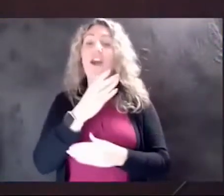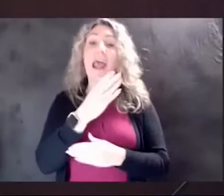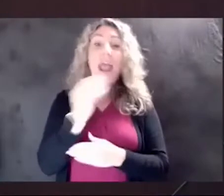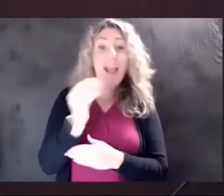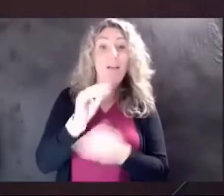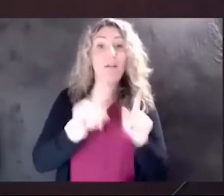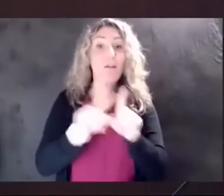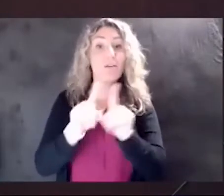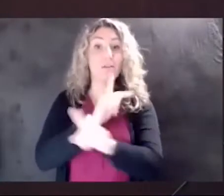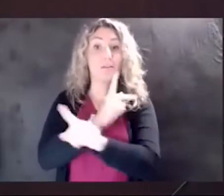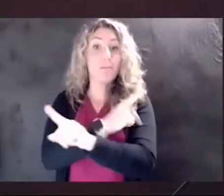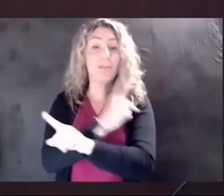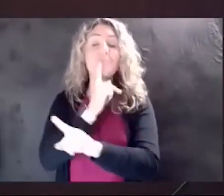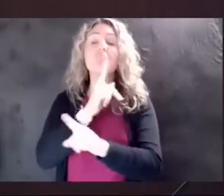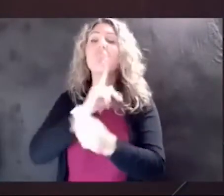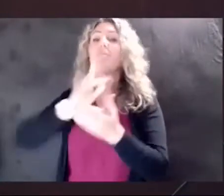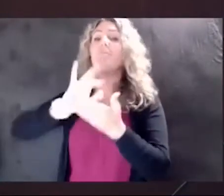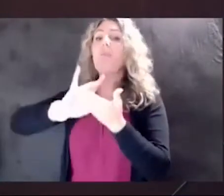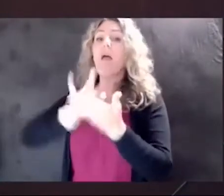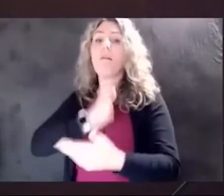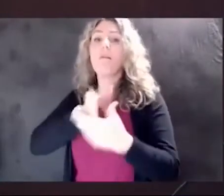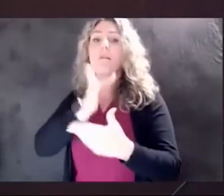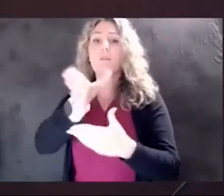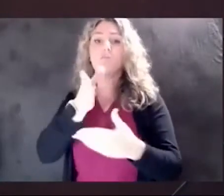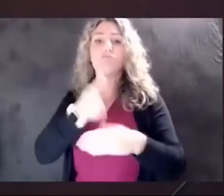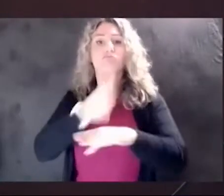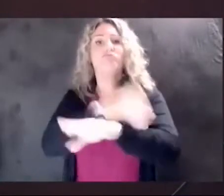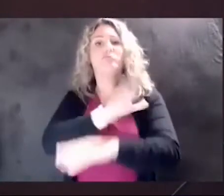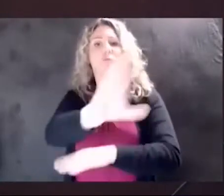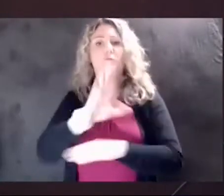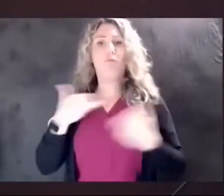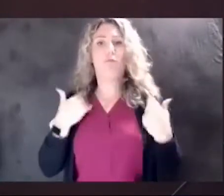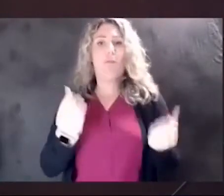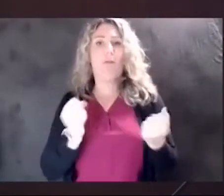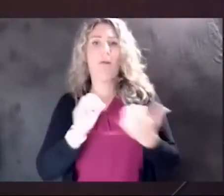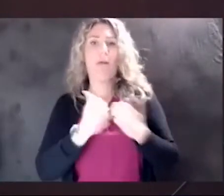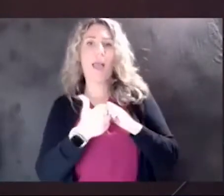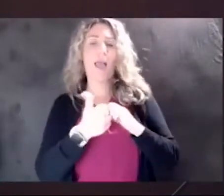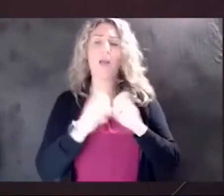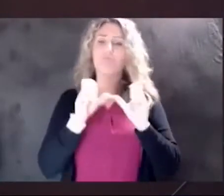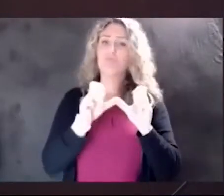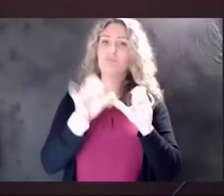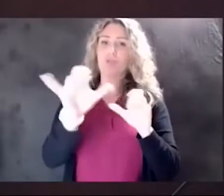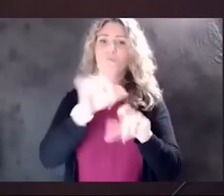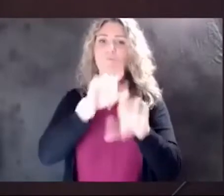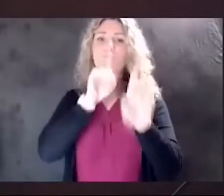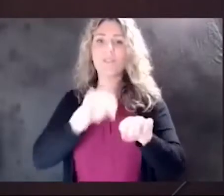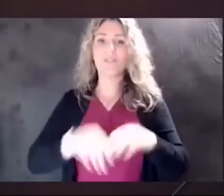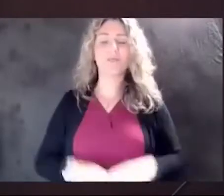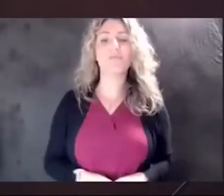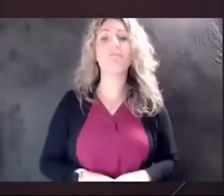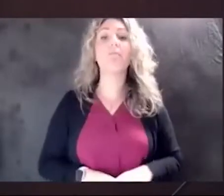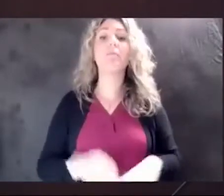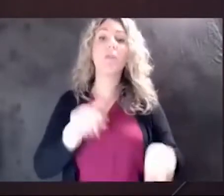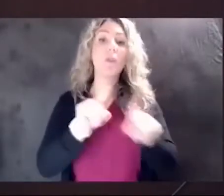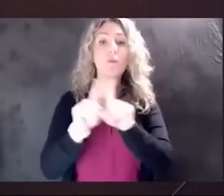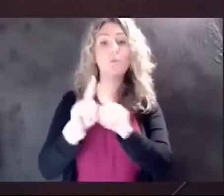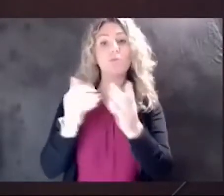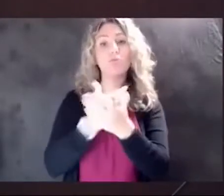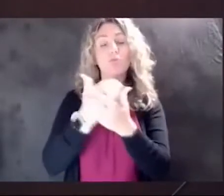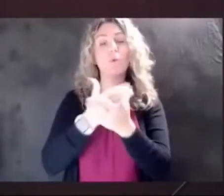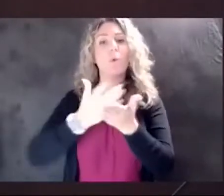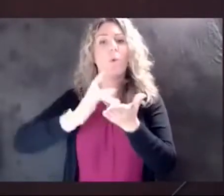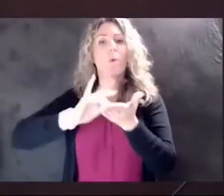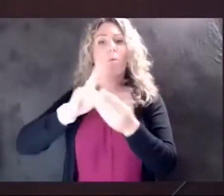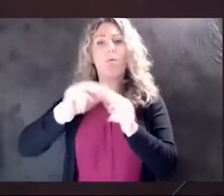medical interventions to improve her health, how she is maintaining her results. We'll talk with her. There's also a new weight loss medication that has been approved